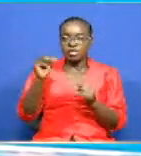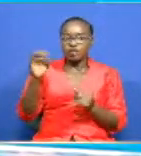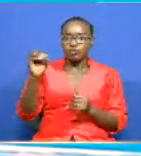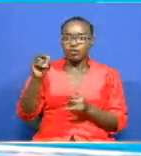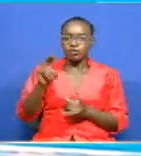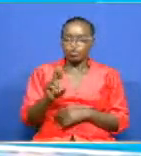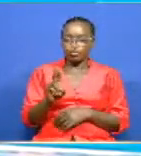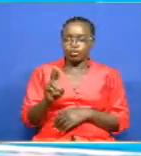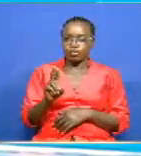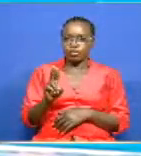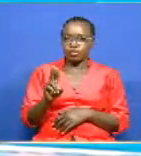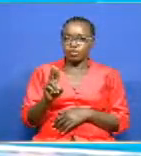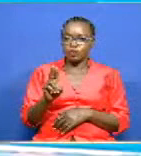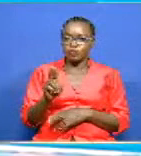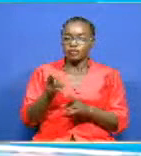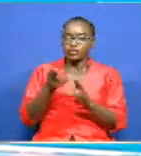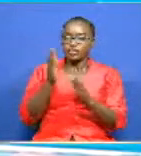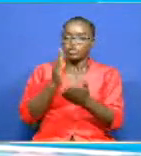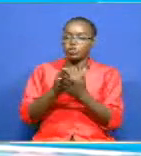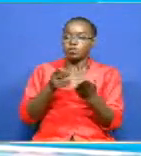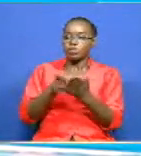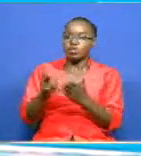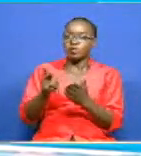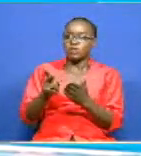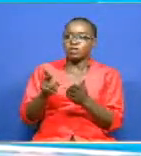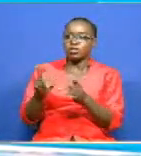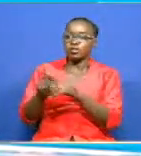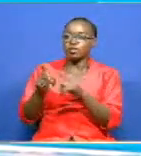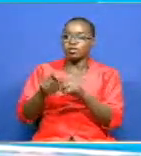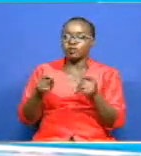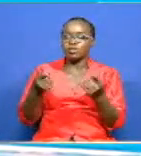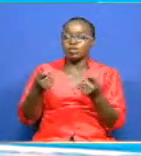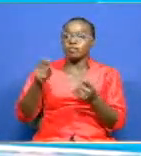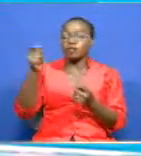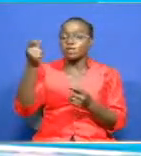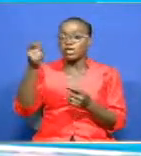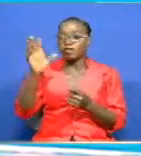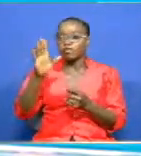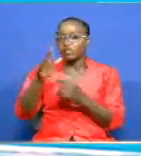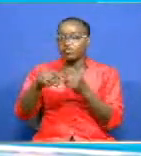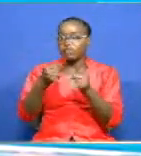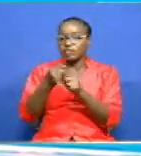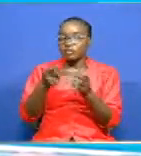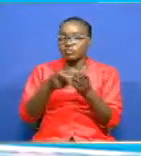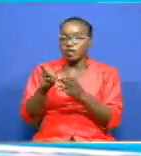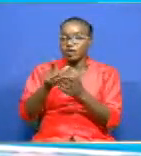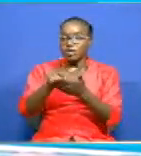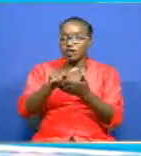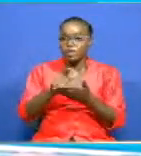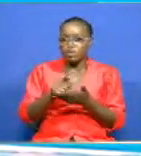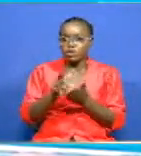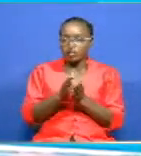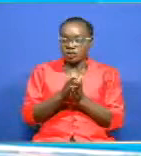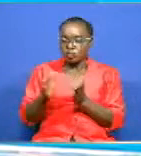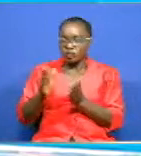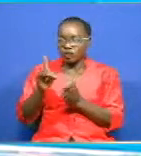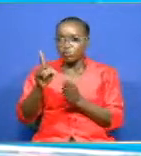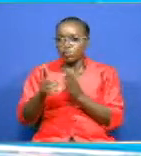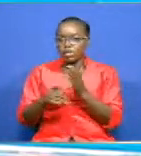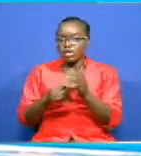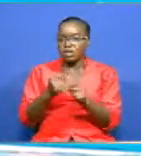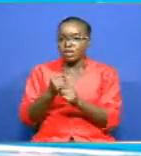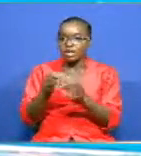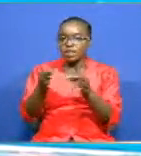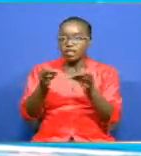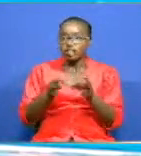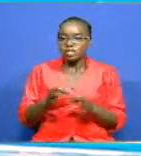moratorium. Apart from suspending payments, the initiative will give Kenya 5 years to repay the loans as well as a grace period of 1 year. Treasury